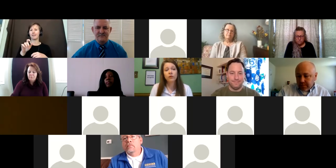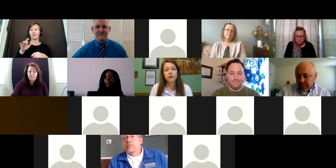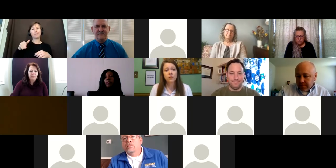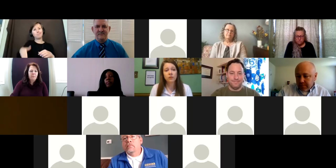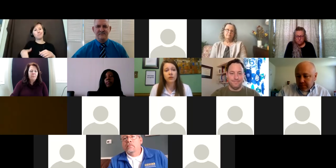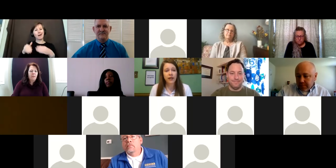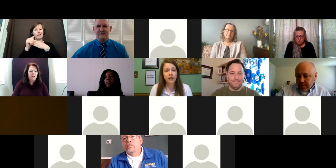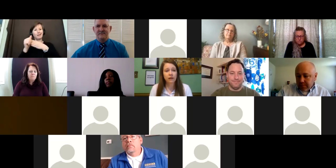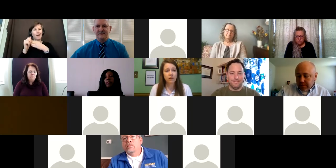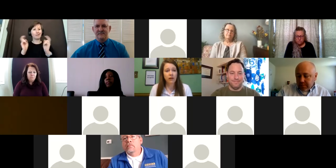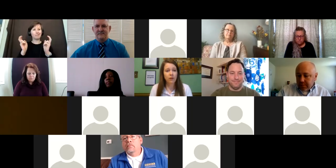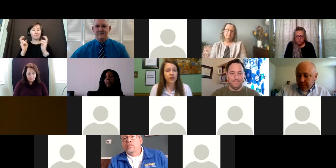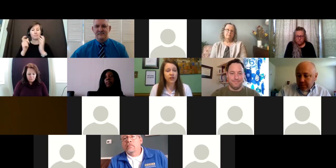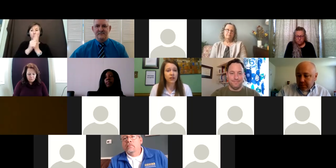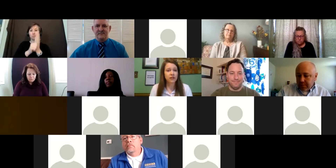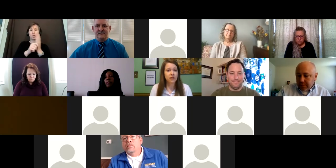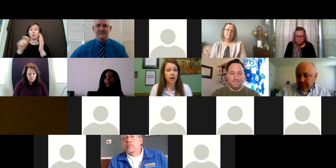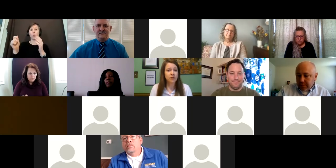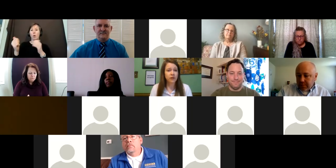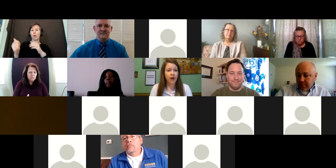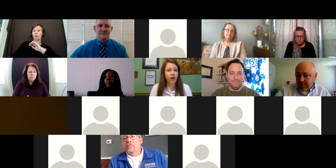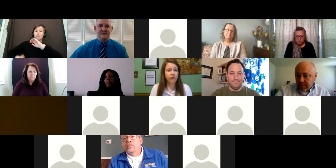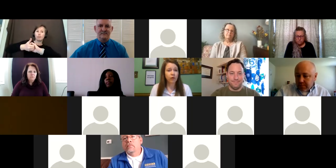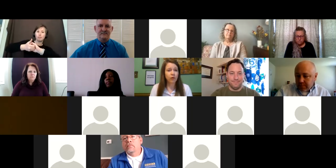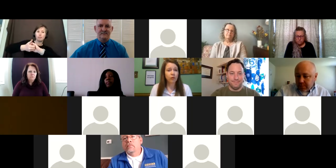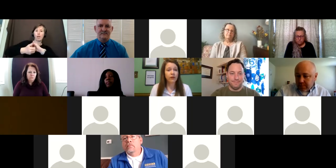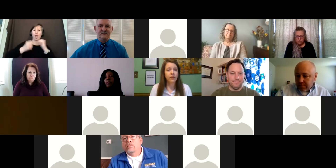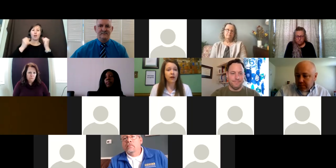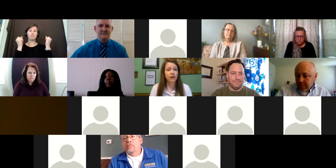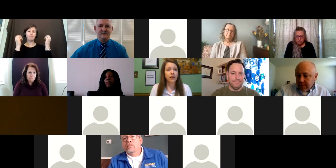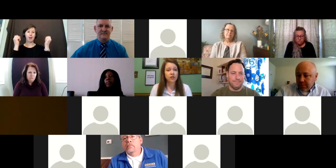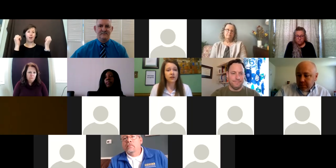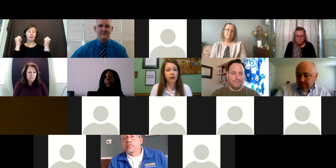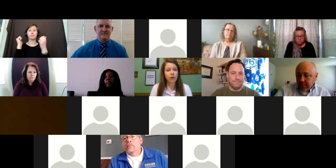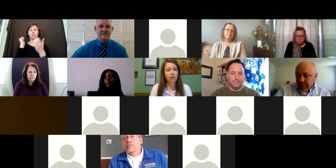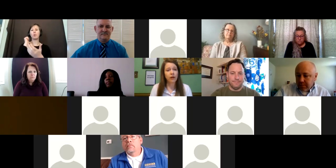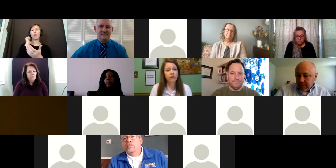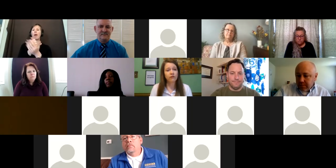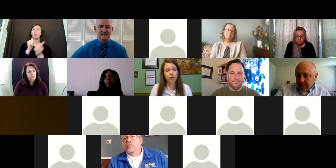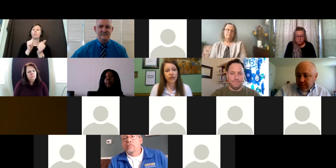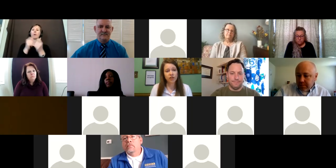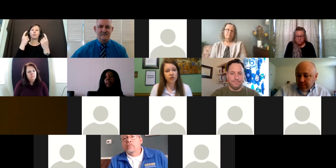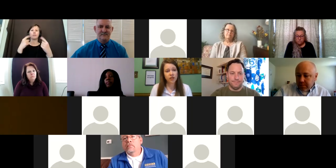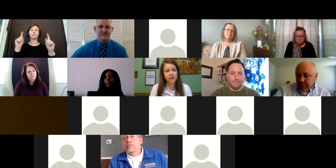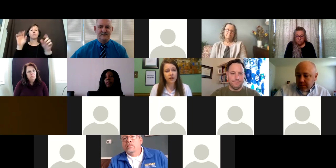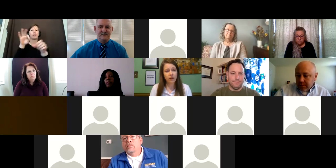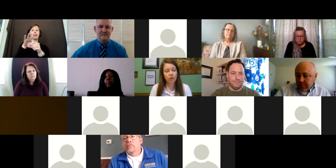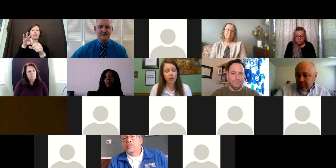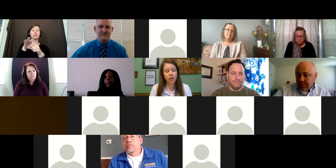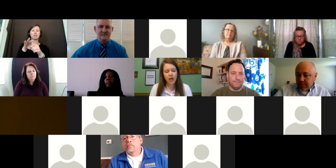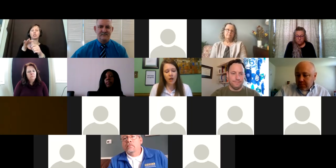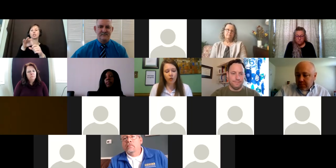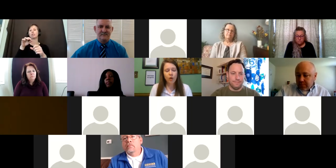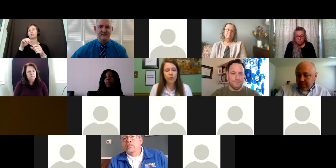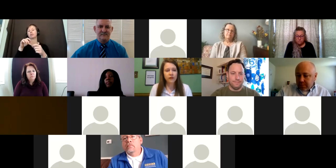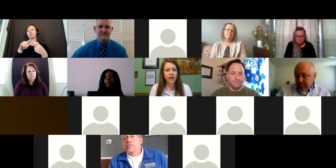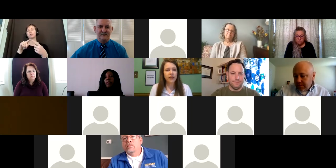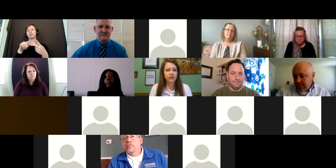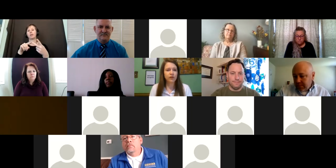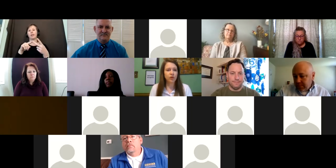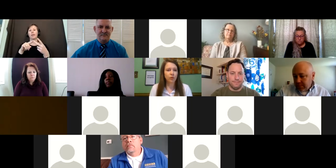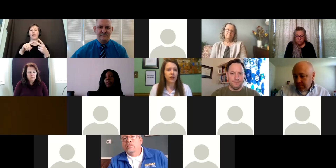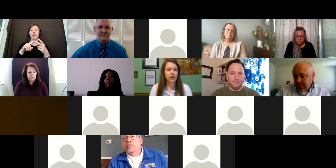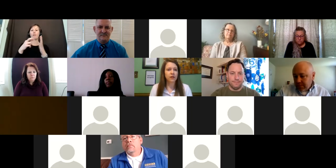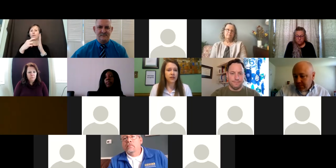were able to complete that collaboration in time to be helpful with the election cycle and the voter registration cycle. We're hoping that